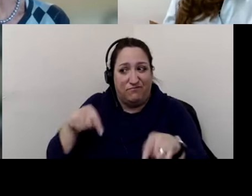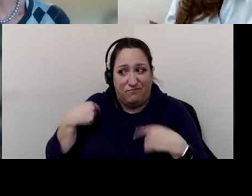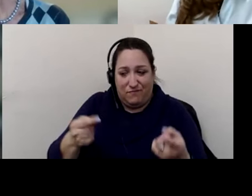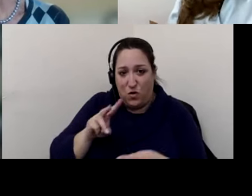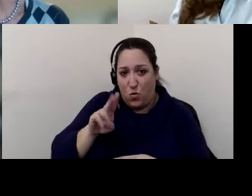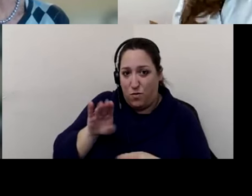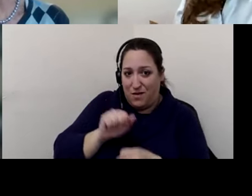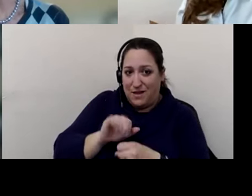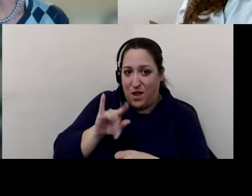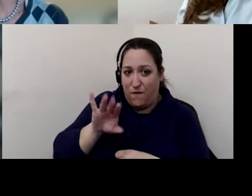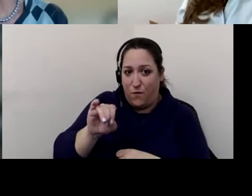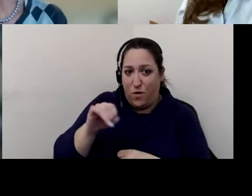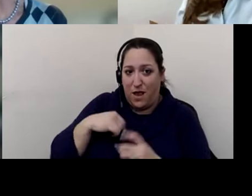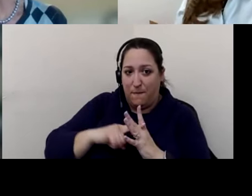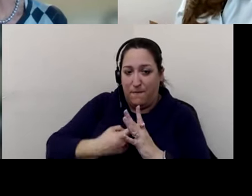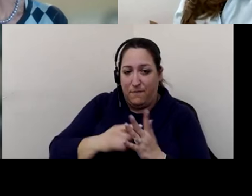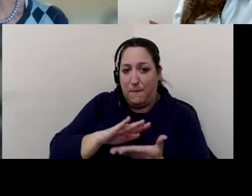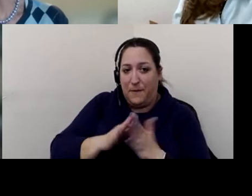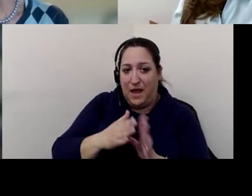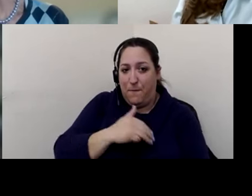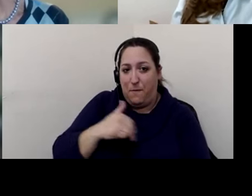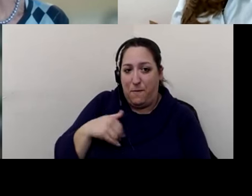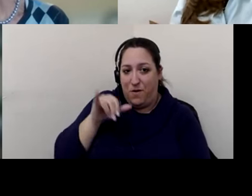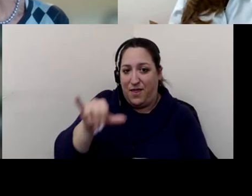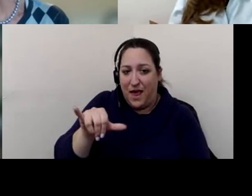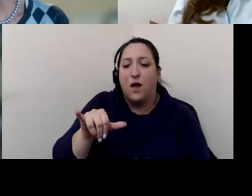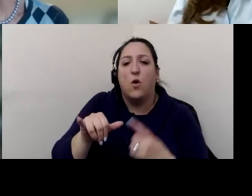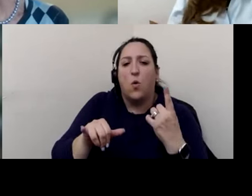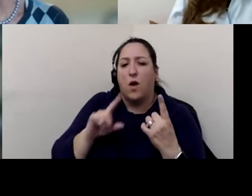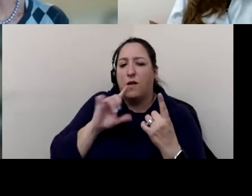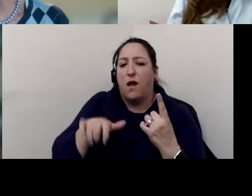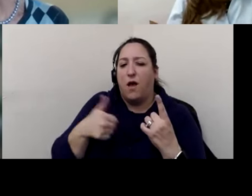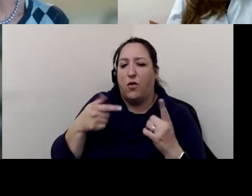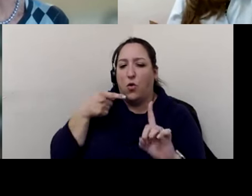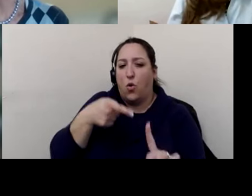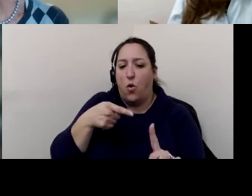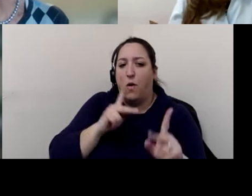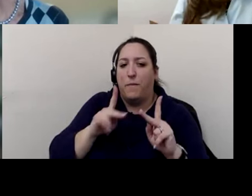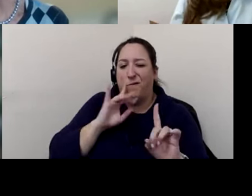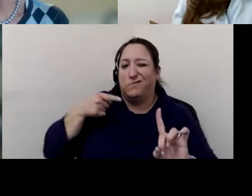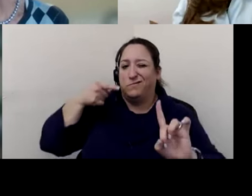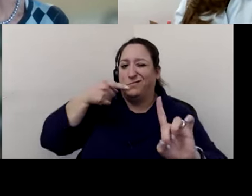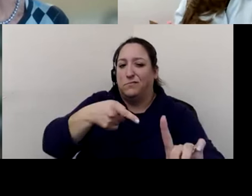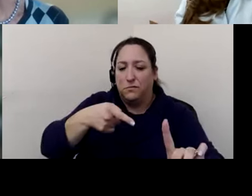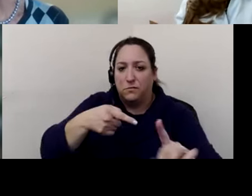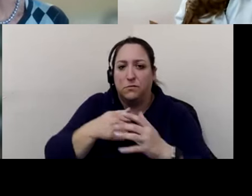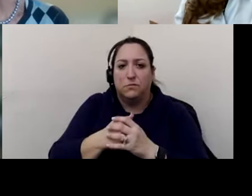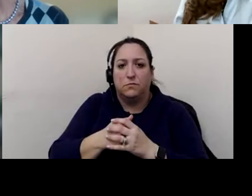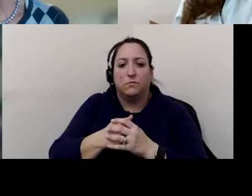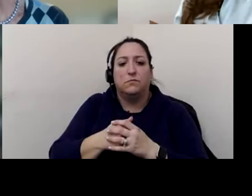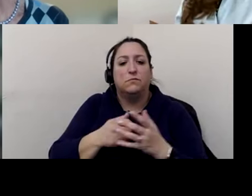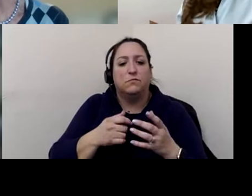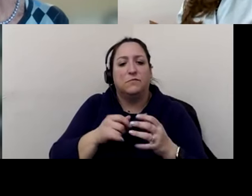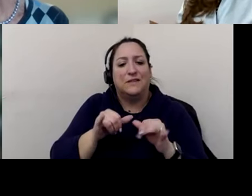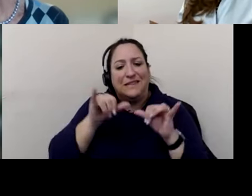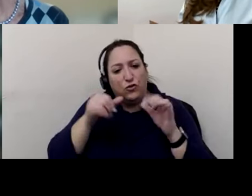Task Force, when I became a member of that, one of the other goals that people strived for was a growth system within